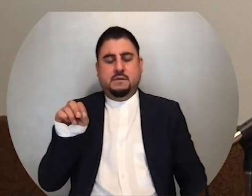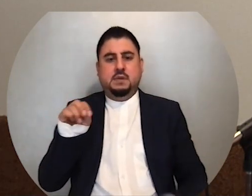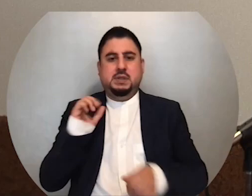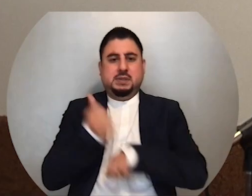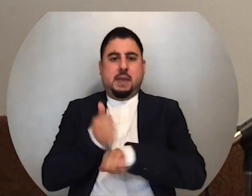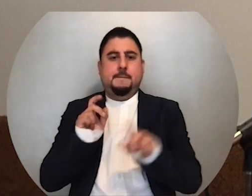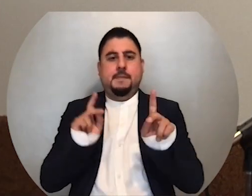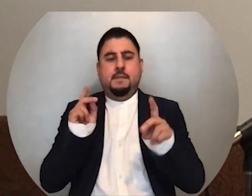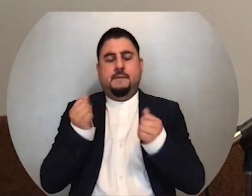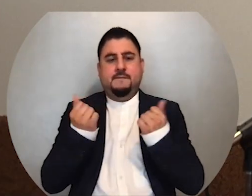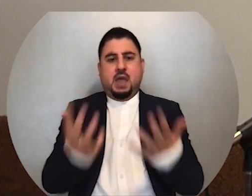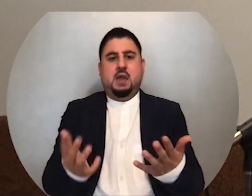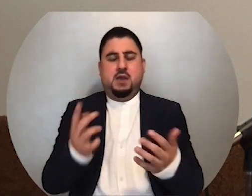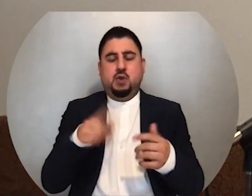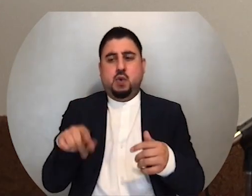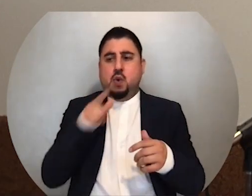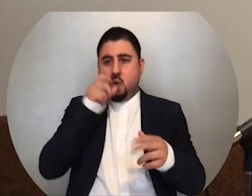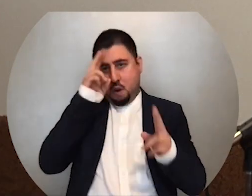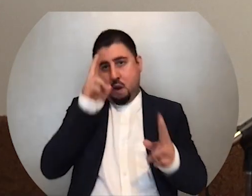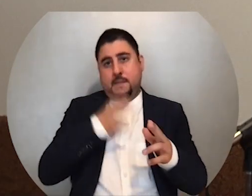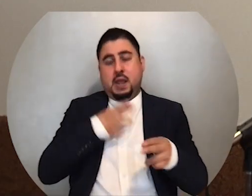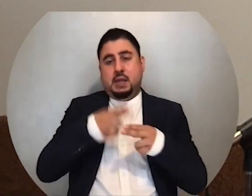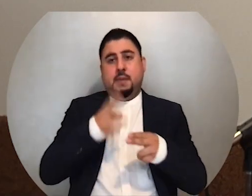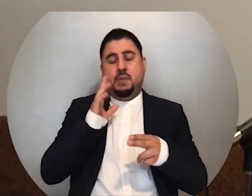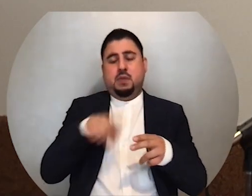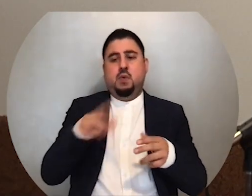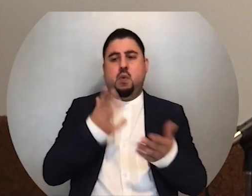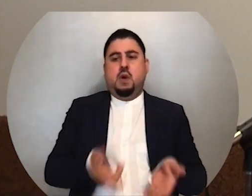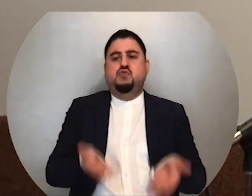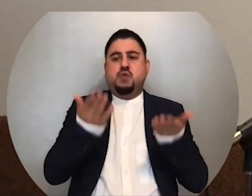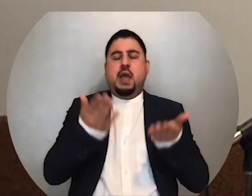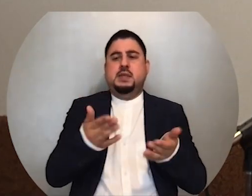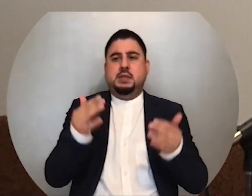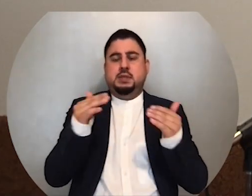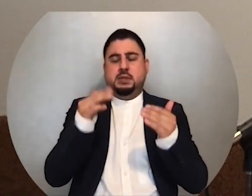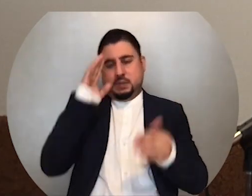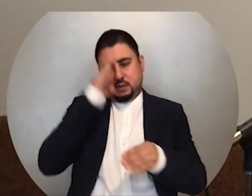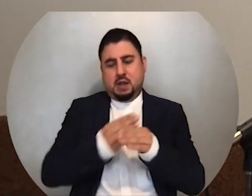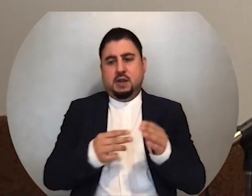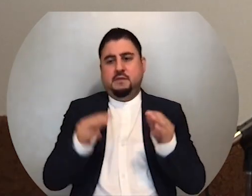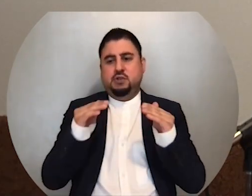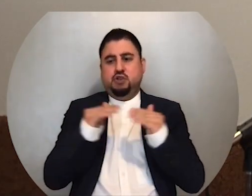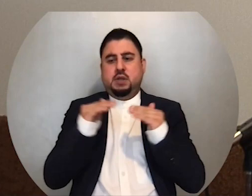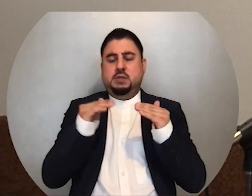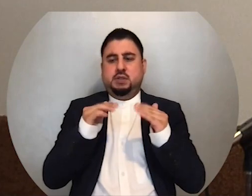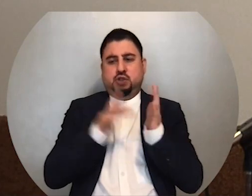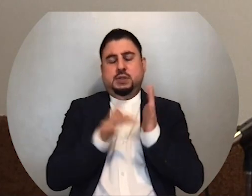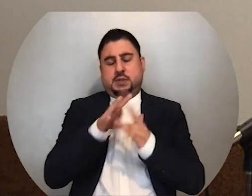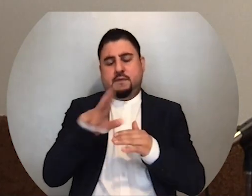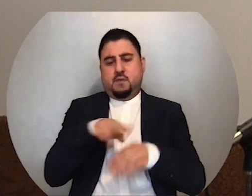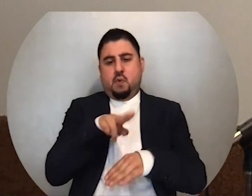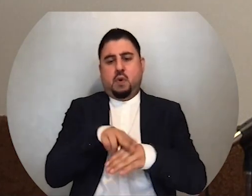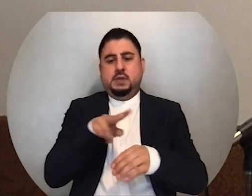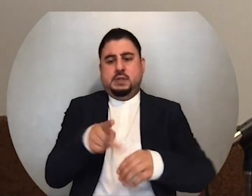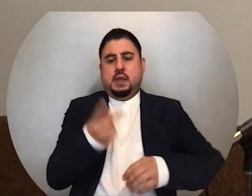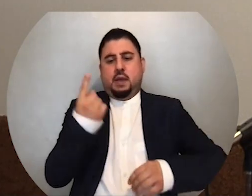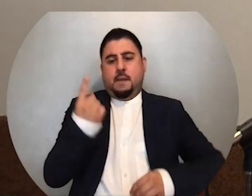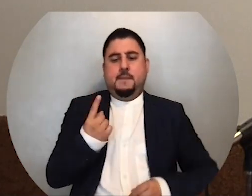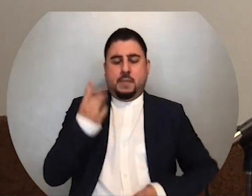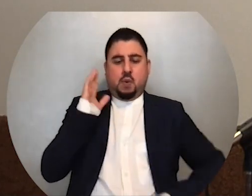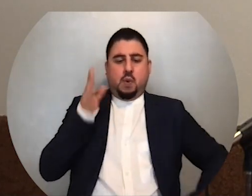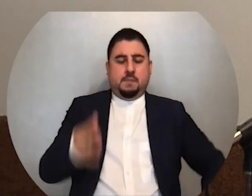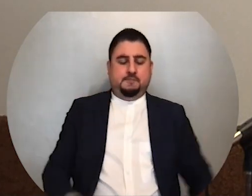set people on fire, but you who fear my name, there will arise the Son of Justice with healing rays. Jesus, of course, in his second